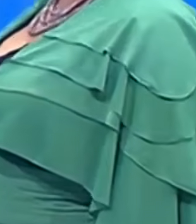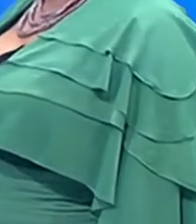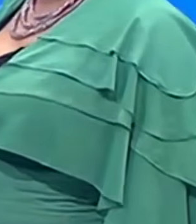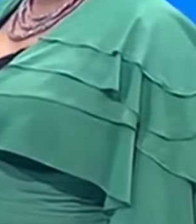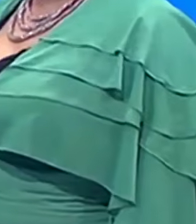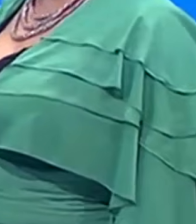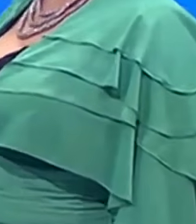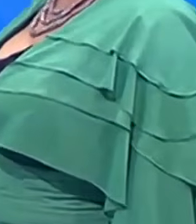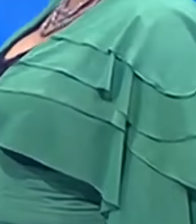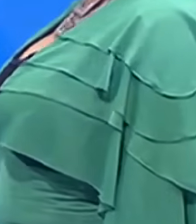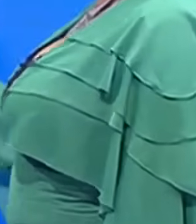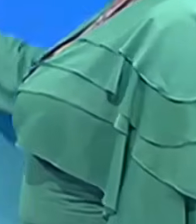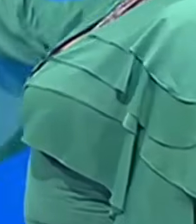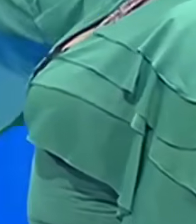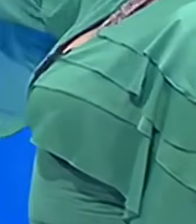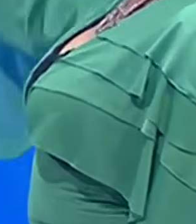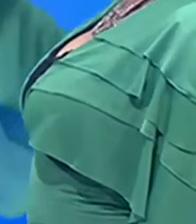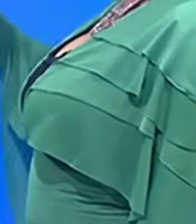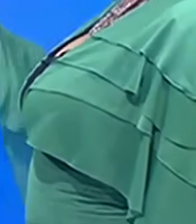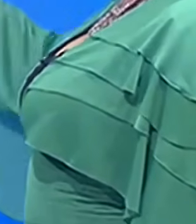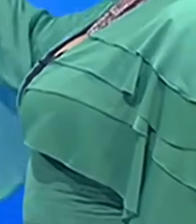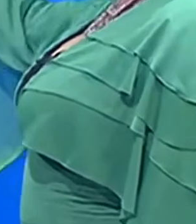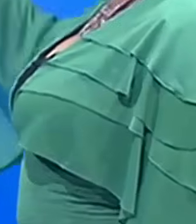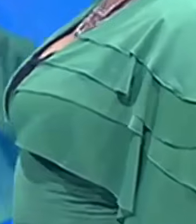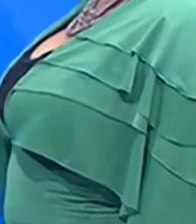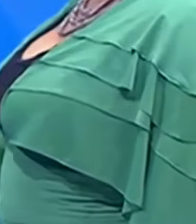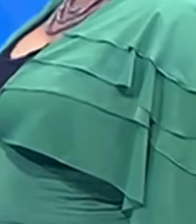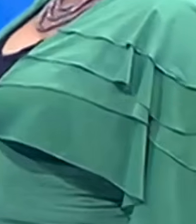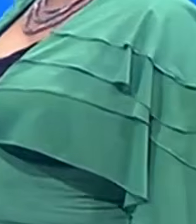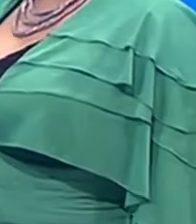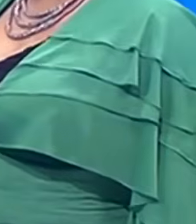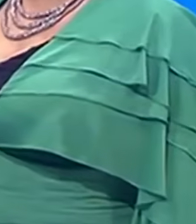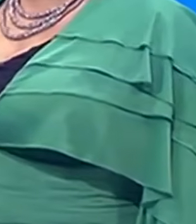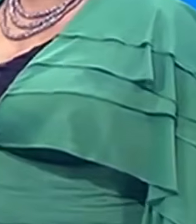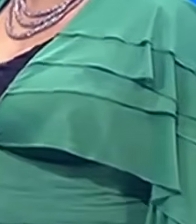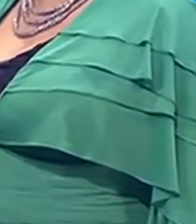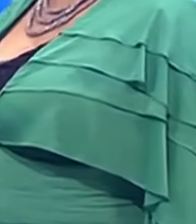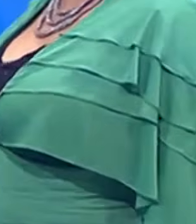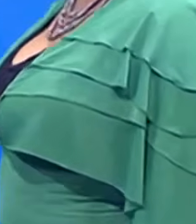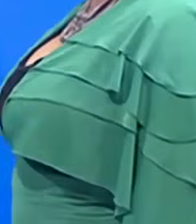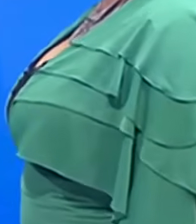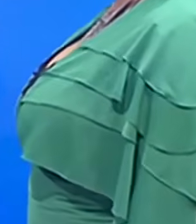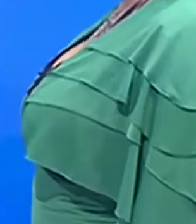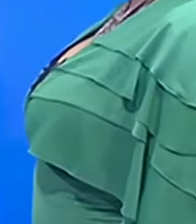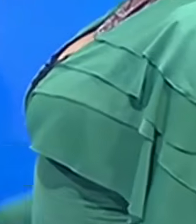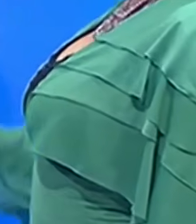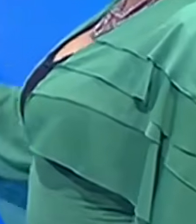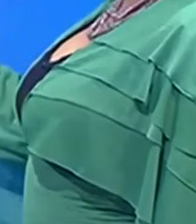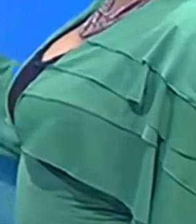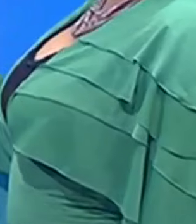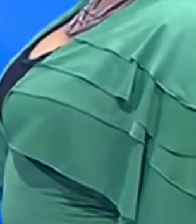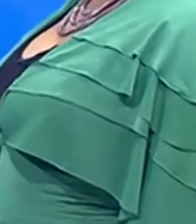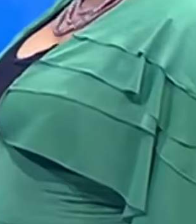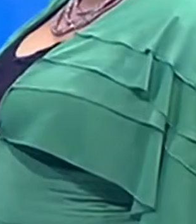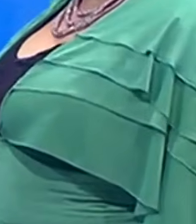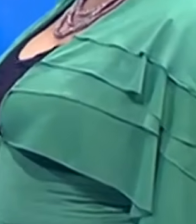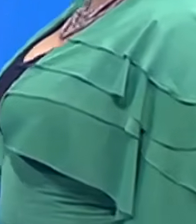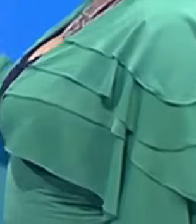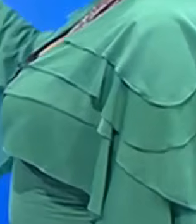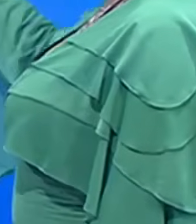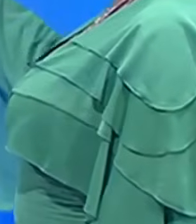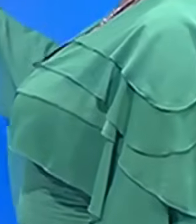sasa go tlabe go ne le pula tša matla di ne le magadiba gona godimo go la Limpopo go tsenelela gona go la Mpumalanga re tšwela pele jwale le tšona go bonagala dipula tšela